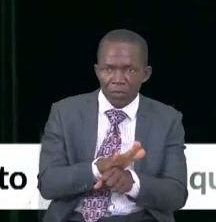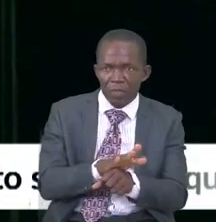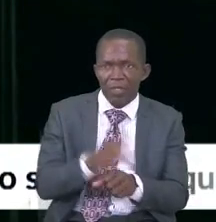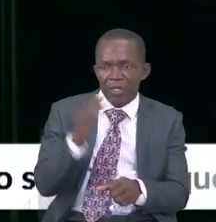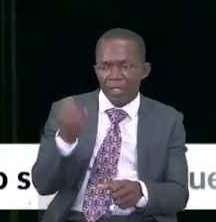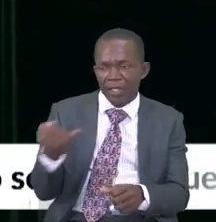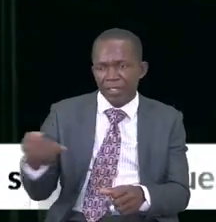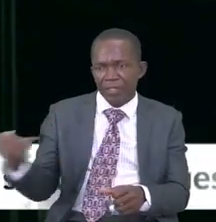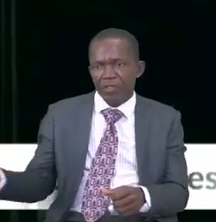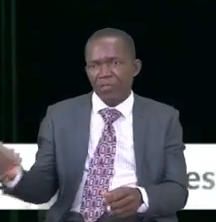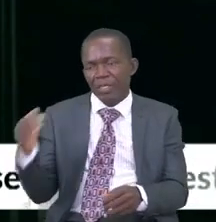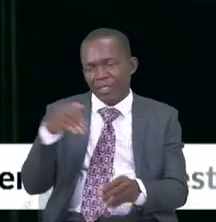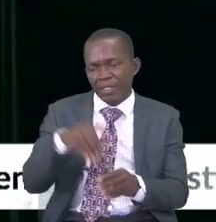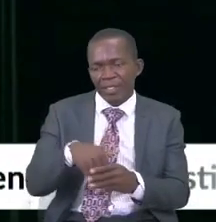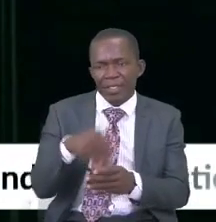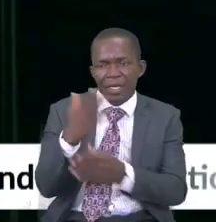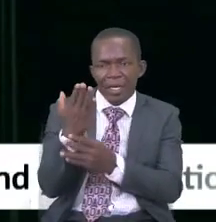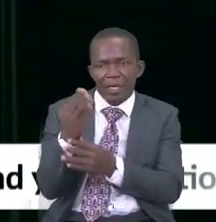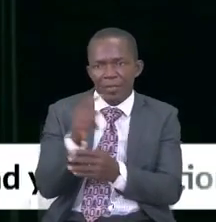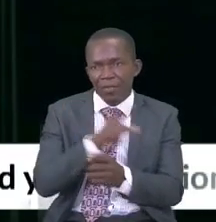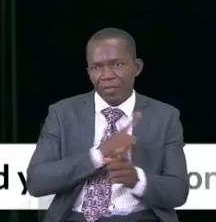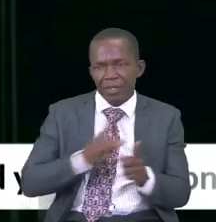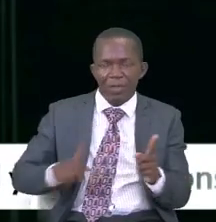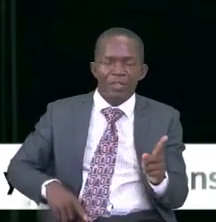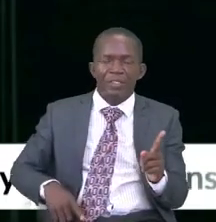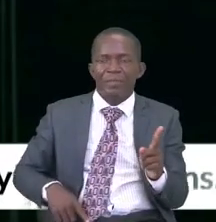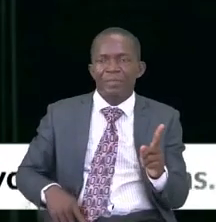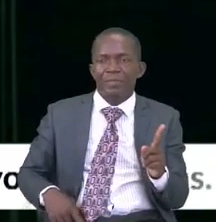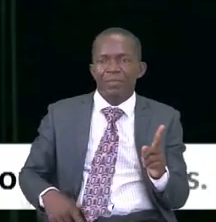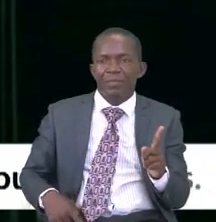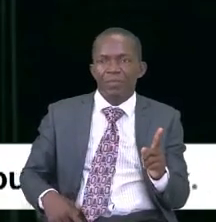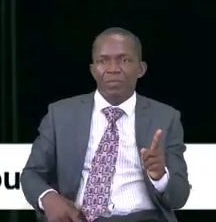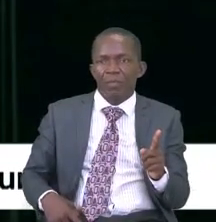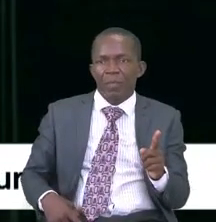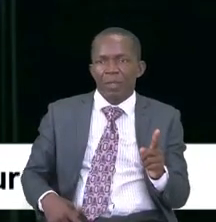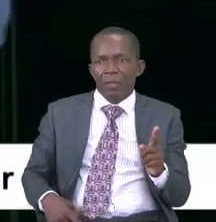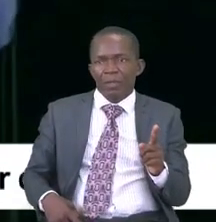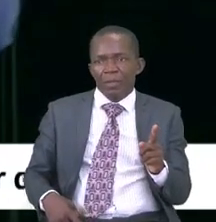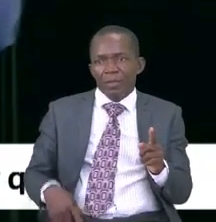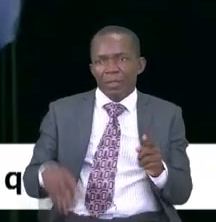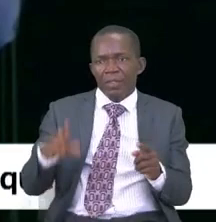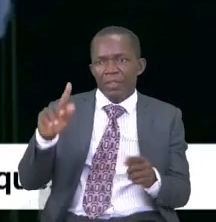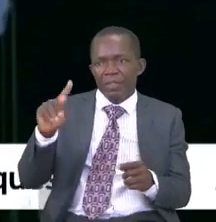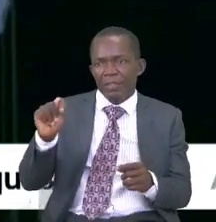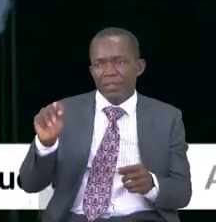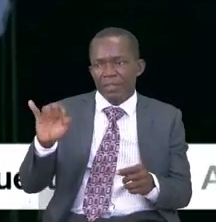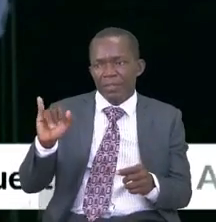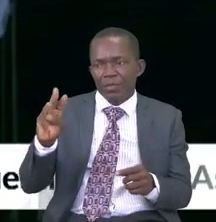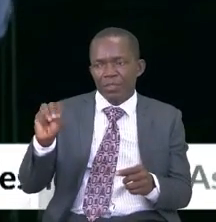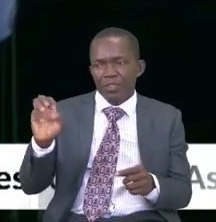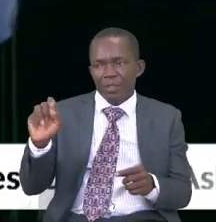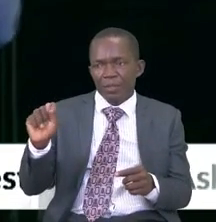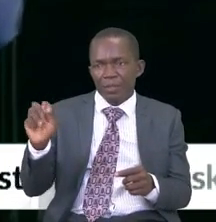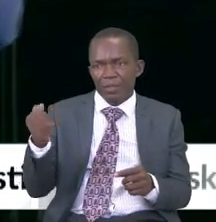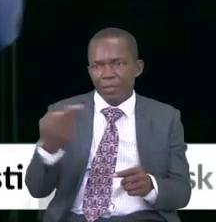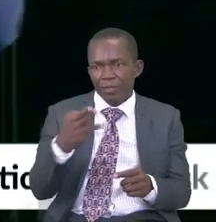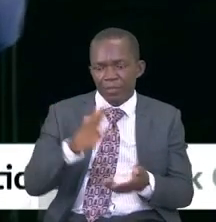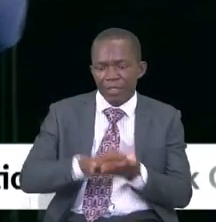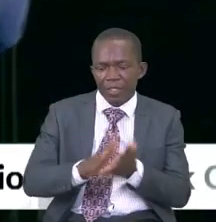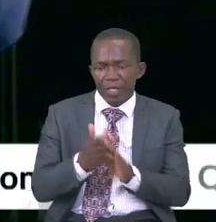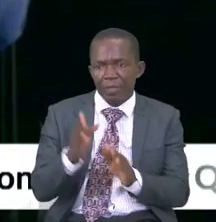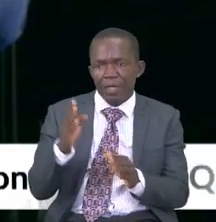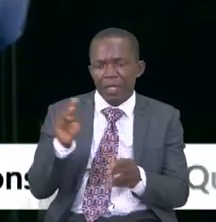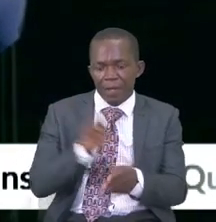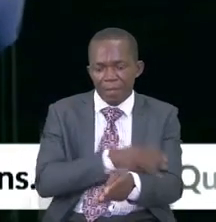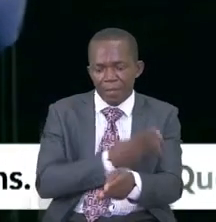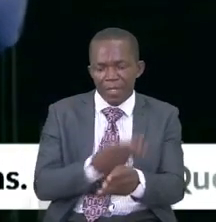became a mighty instrument in the hands of God. Timothy became a mighty instrument. Look at Psalm 126.